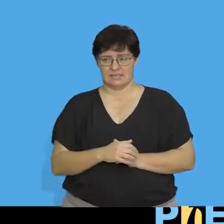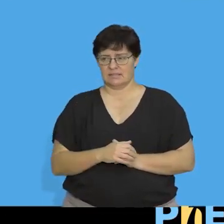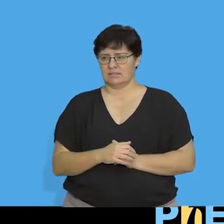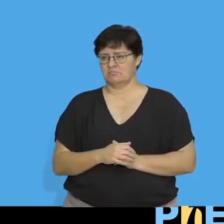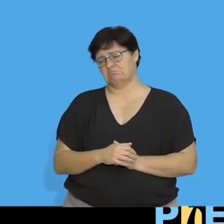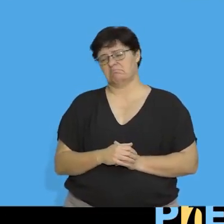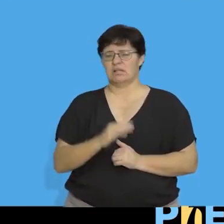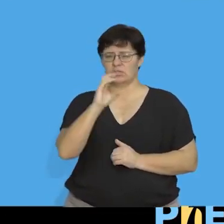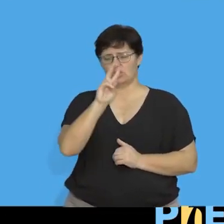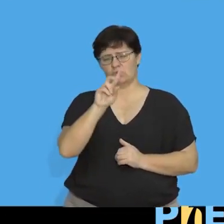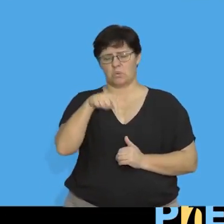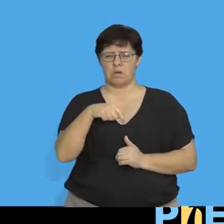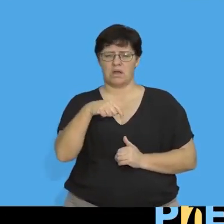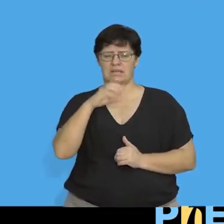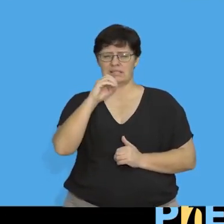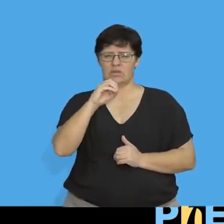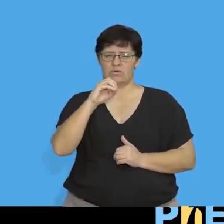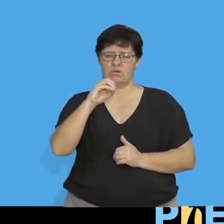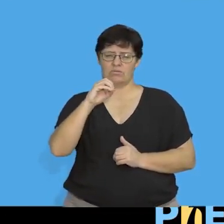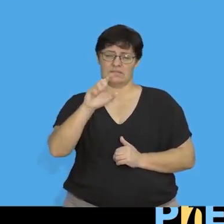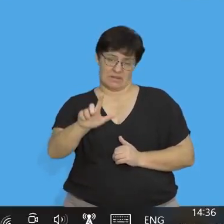to 2,07.